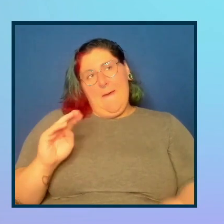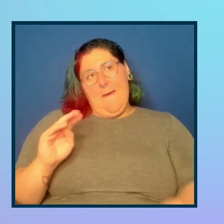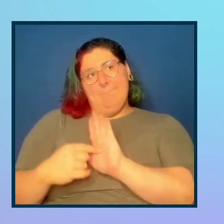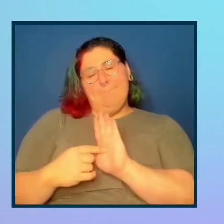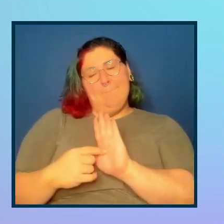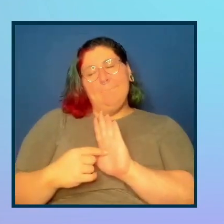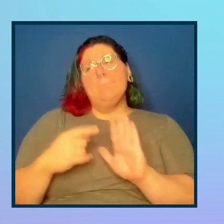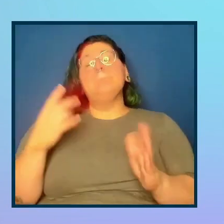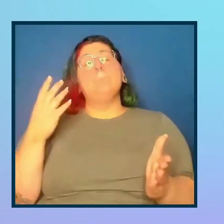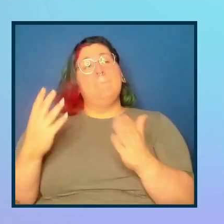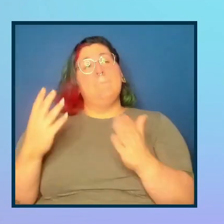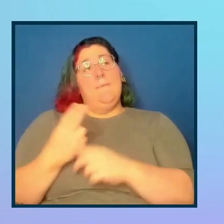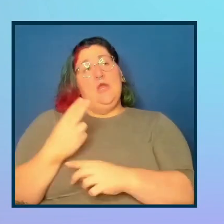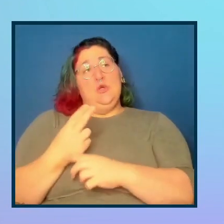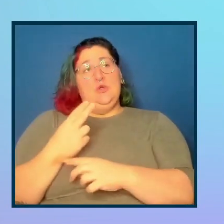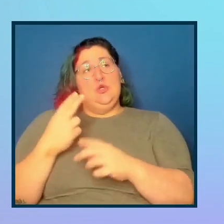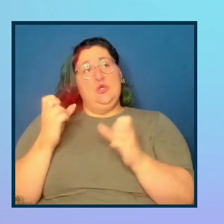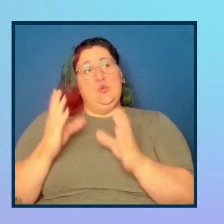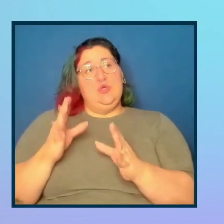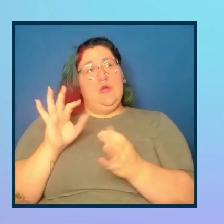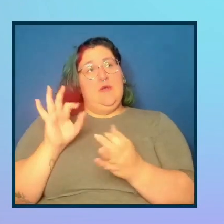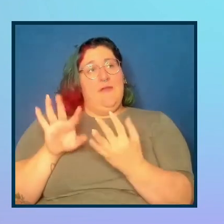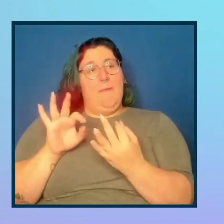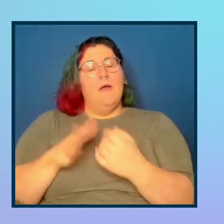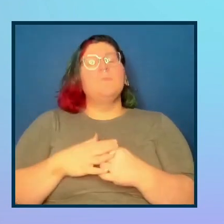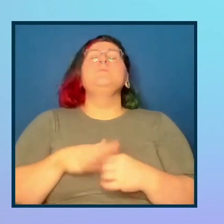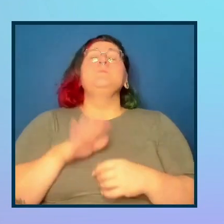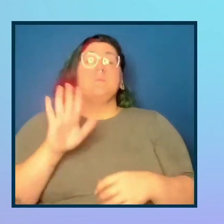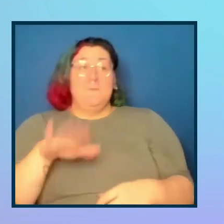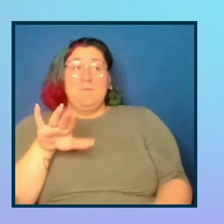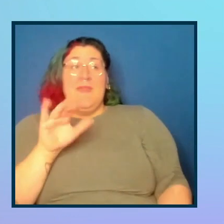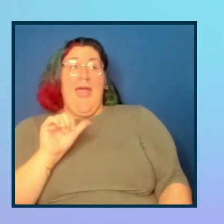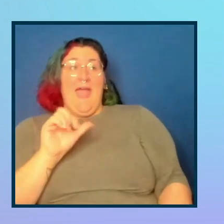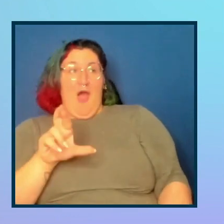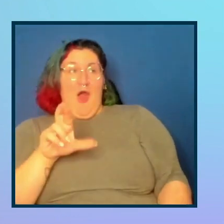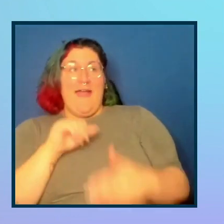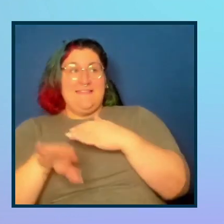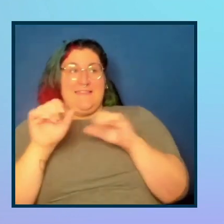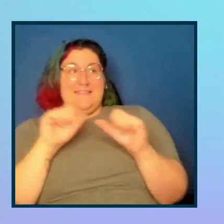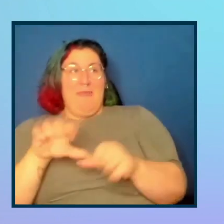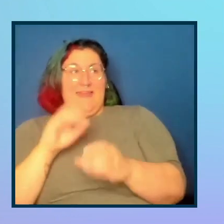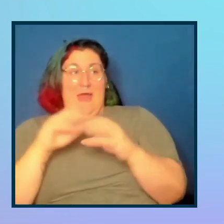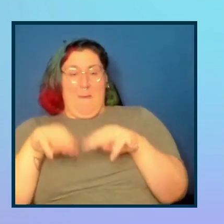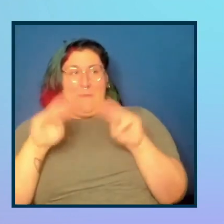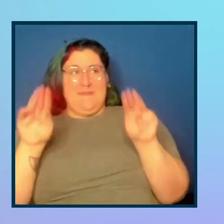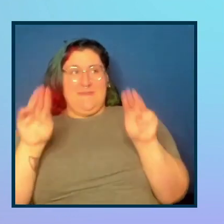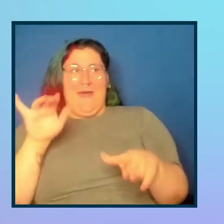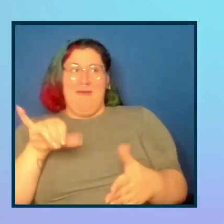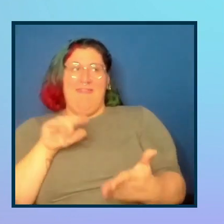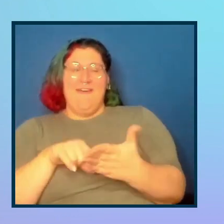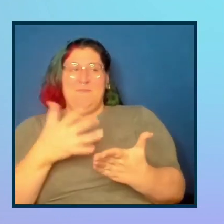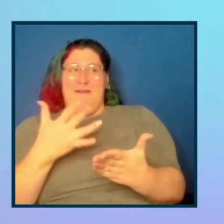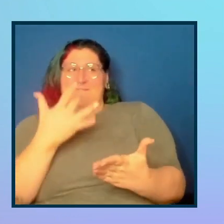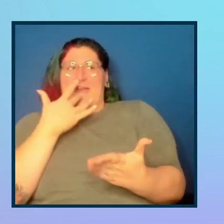So AR and VR accessibility inside museums is one of my favorite things to talk about. And if you want, please reach